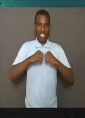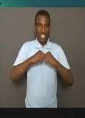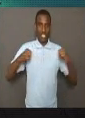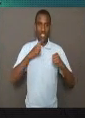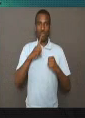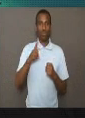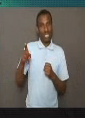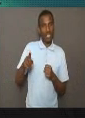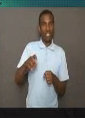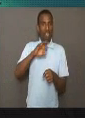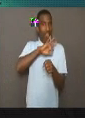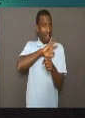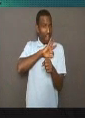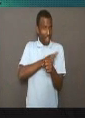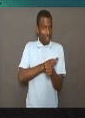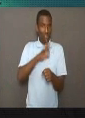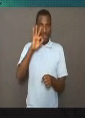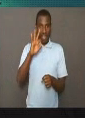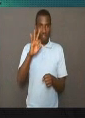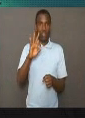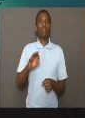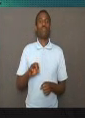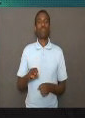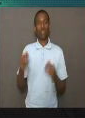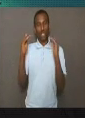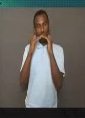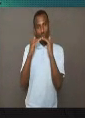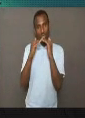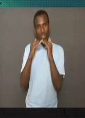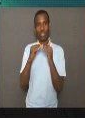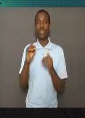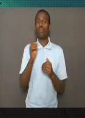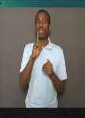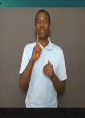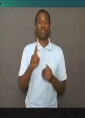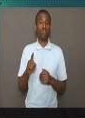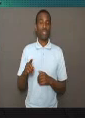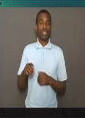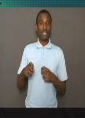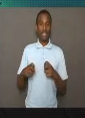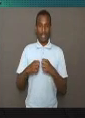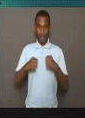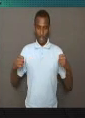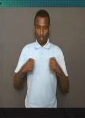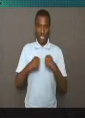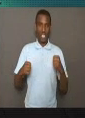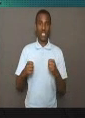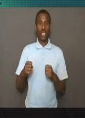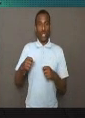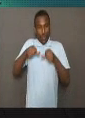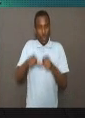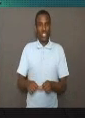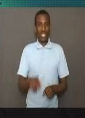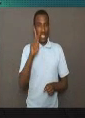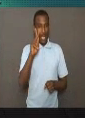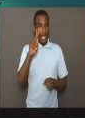force F equals the spring constant K